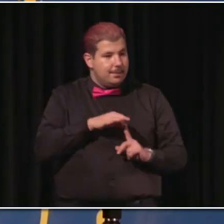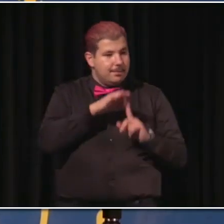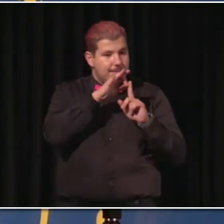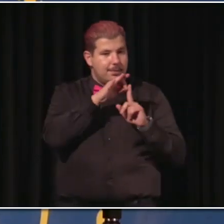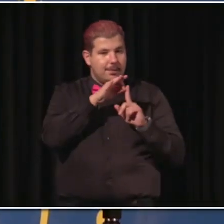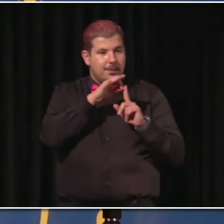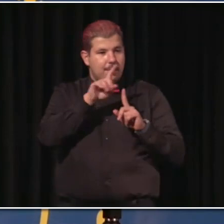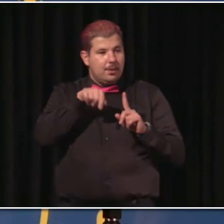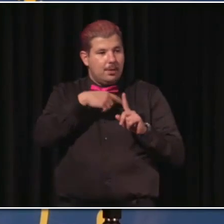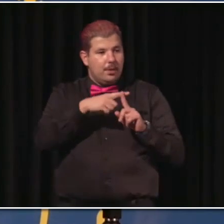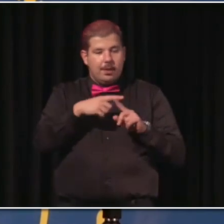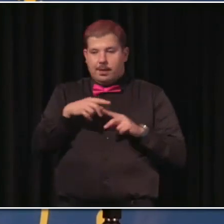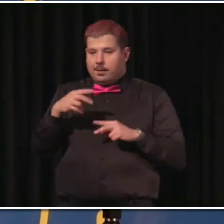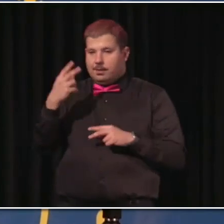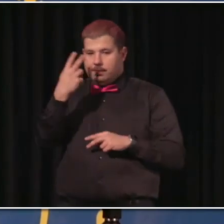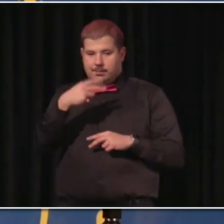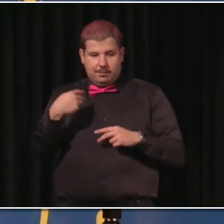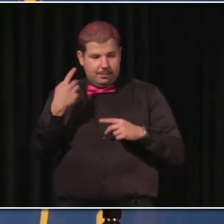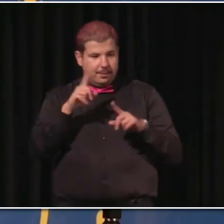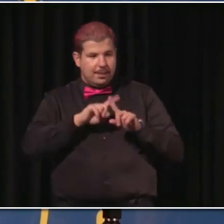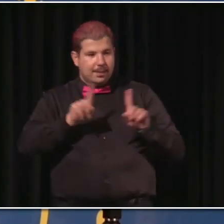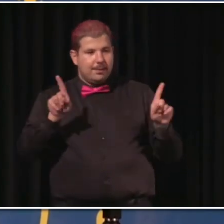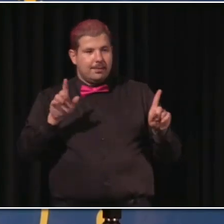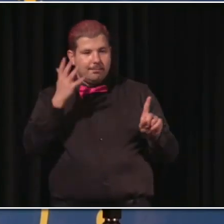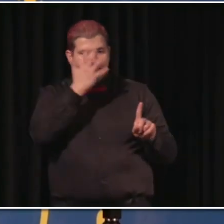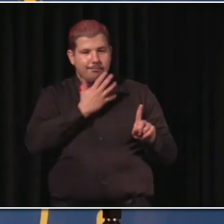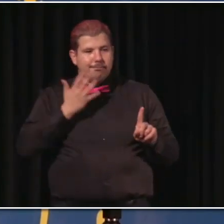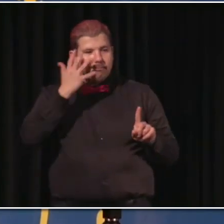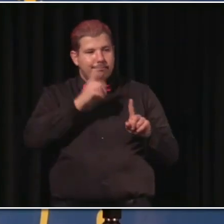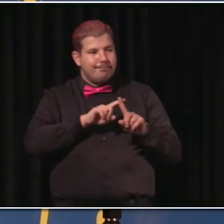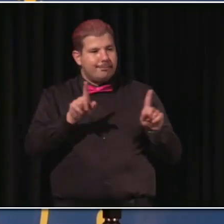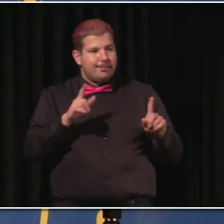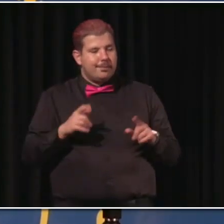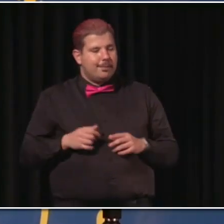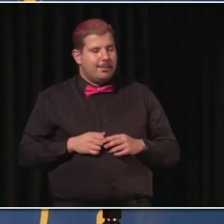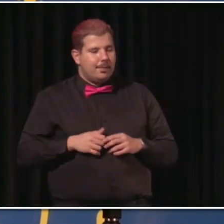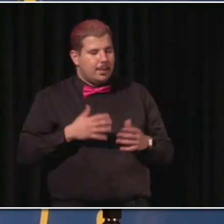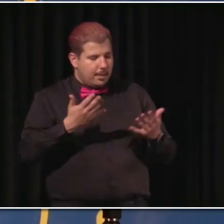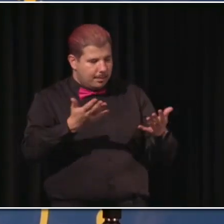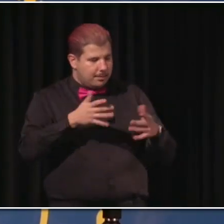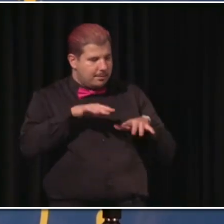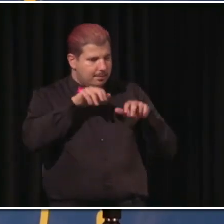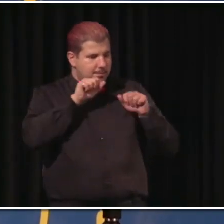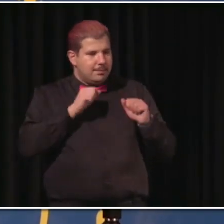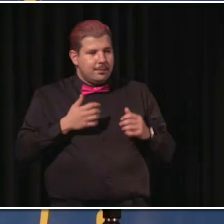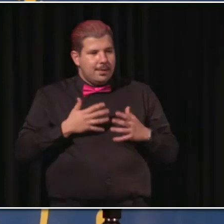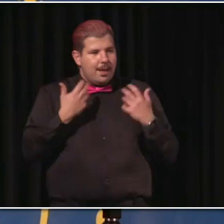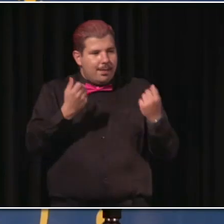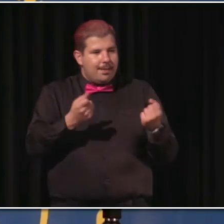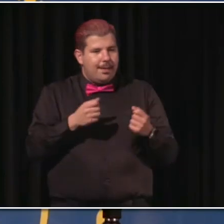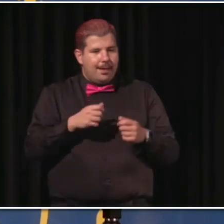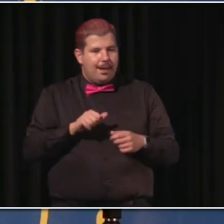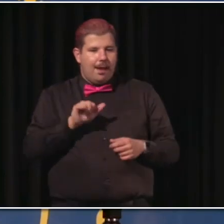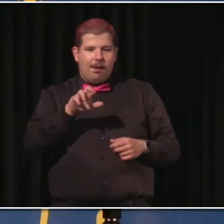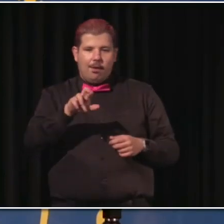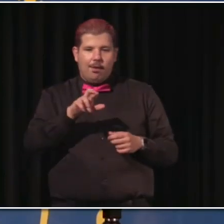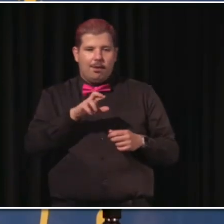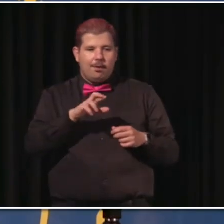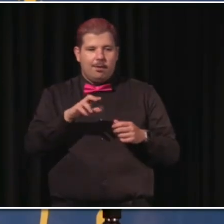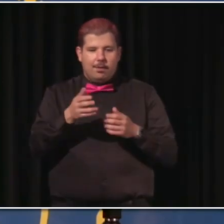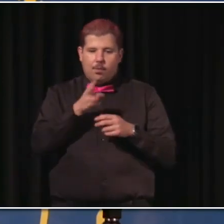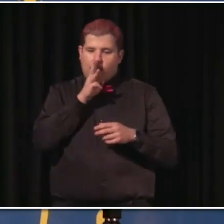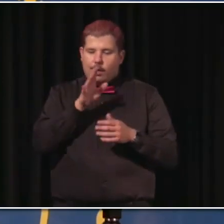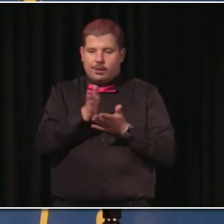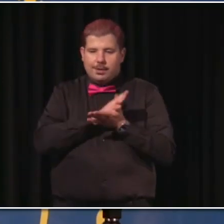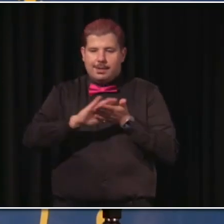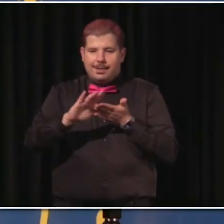when they look or think differently, where we can breathe healthy air and our water is clean and safe to